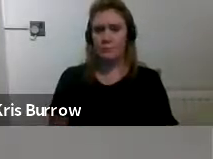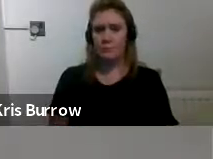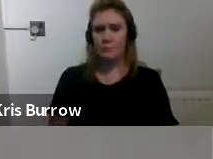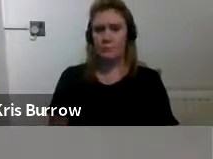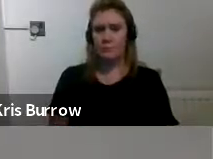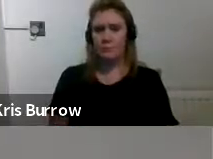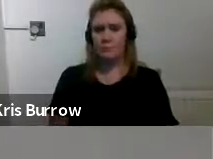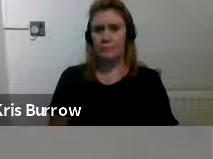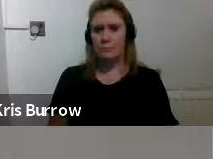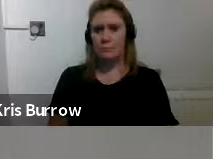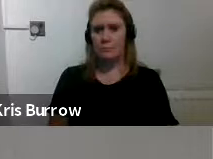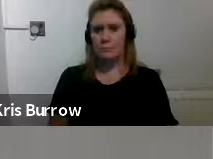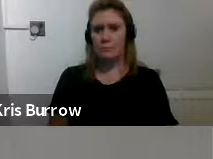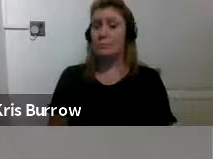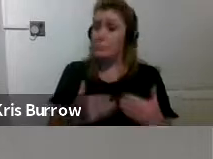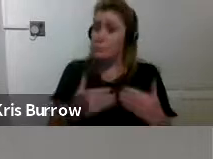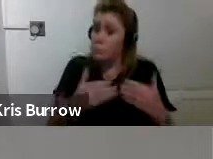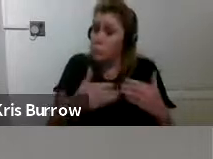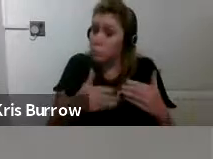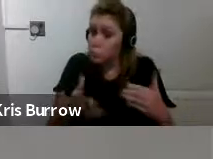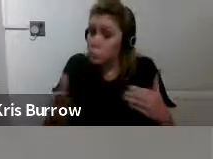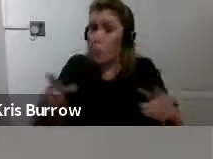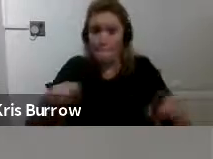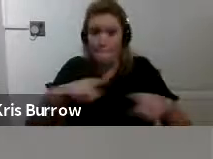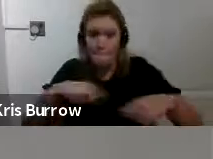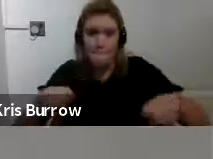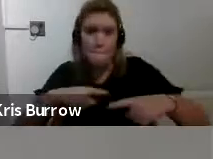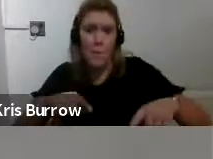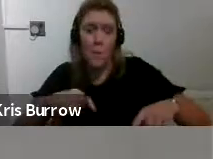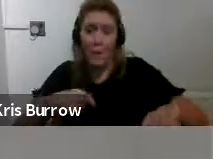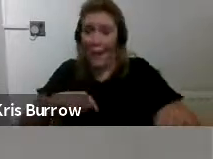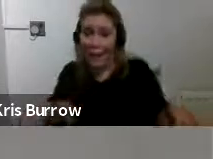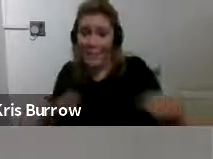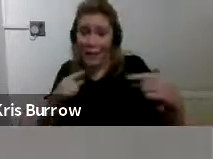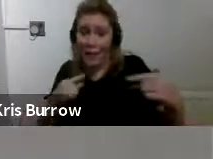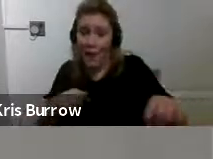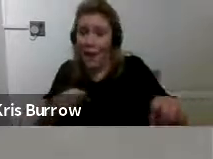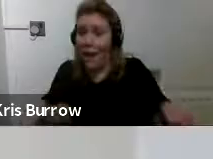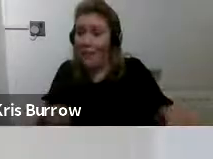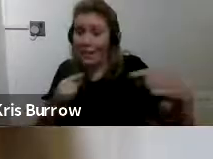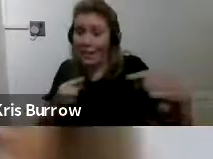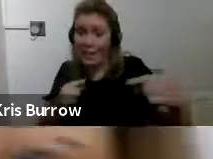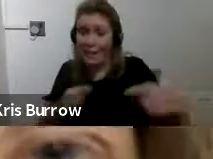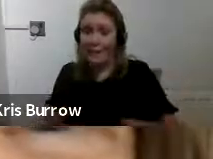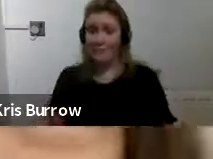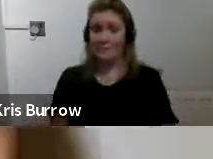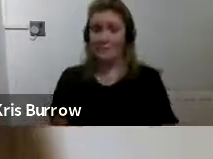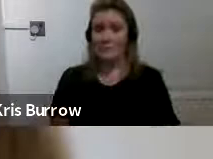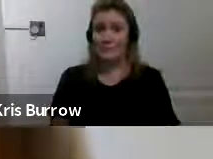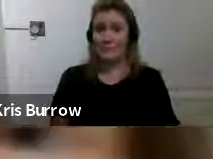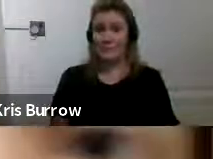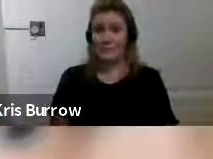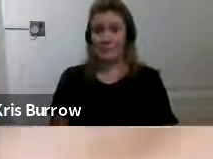I dare you. If you wanna hold me around my waist, I dare you. Come and take a